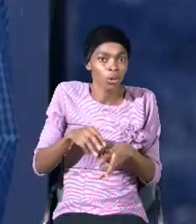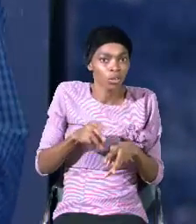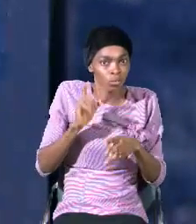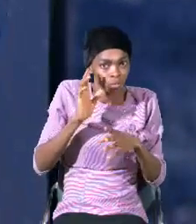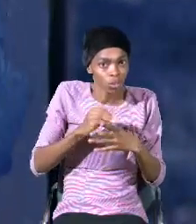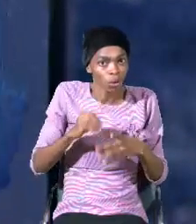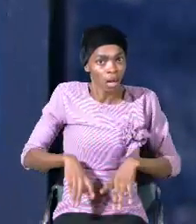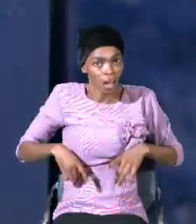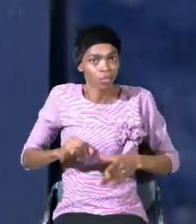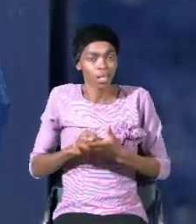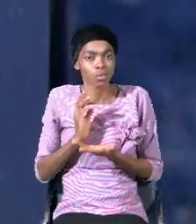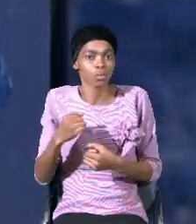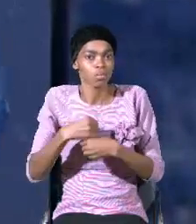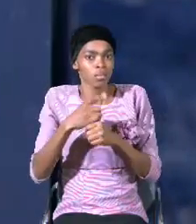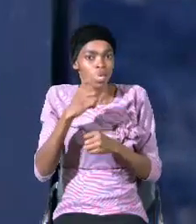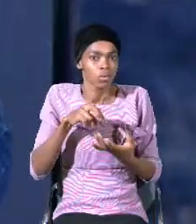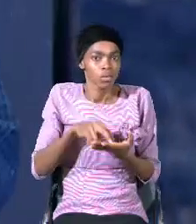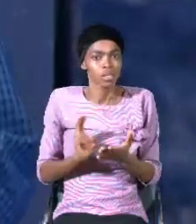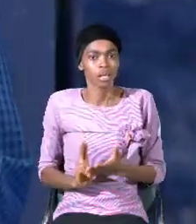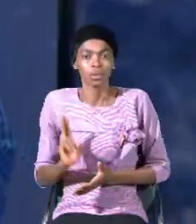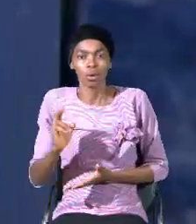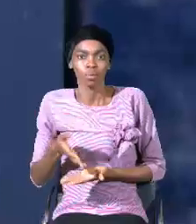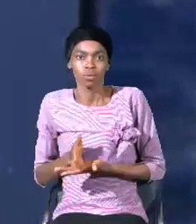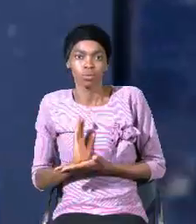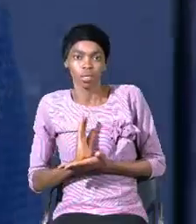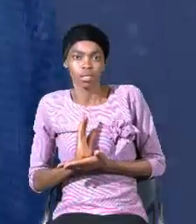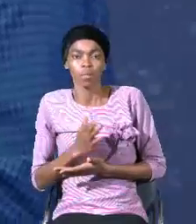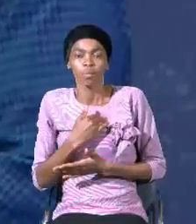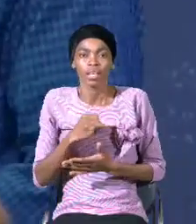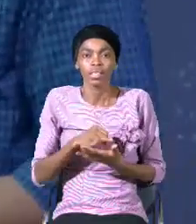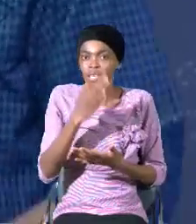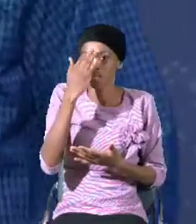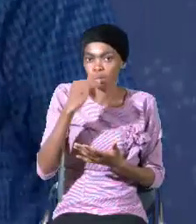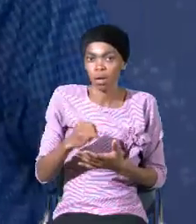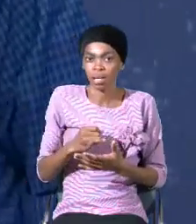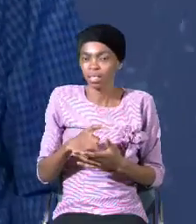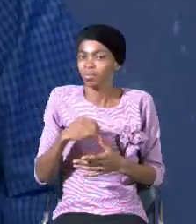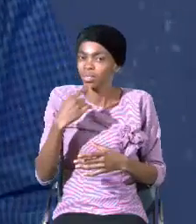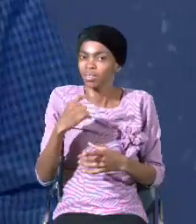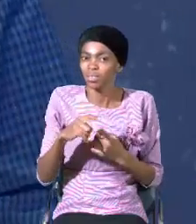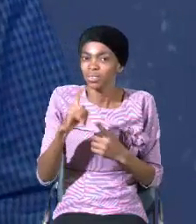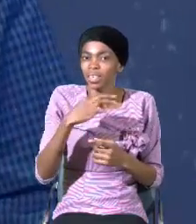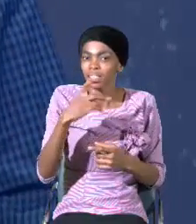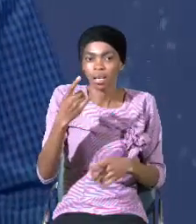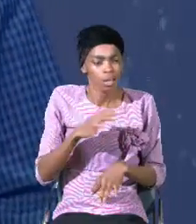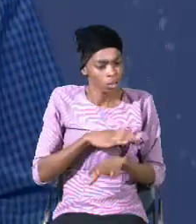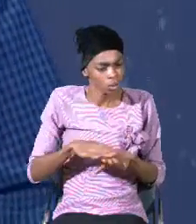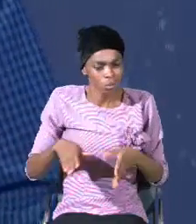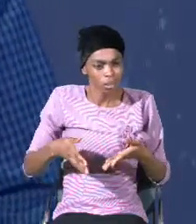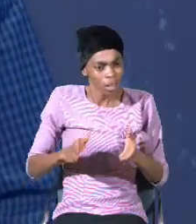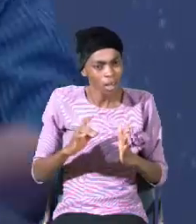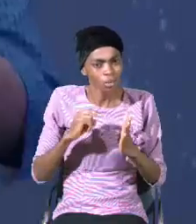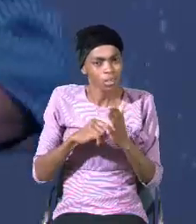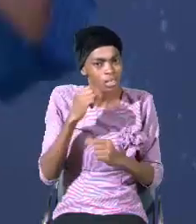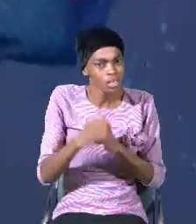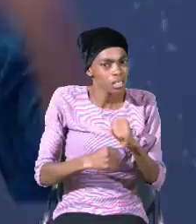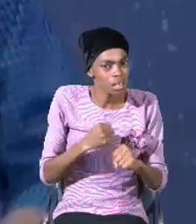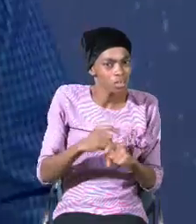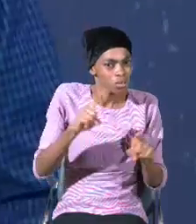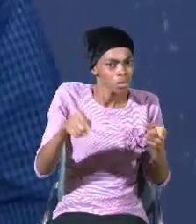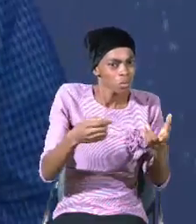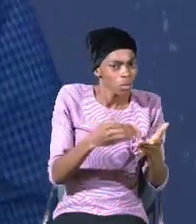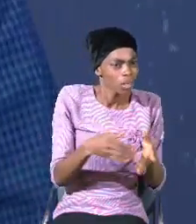straight. That's why he sends messages up to you saying, don't allow this year to go again